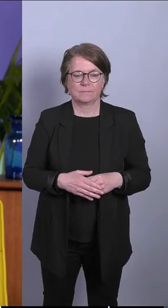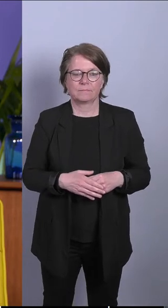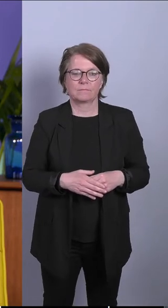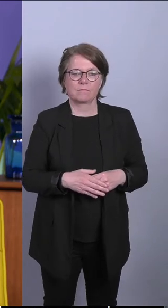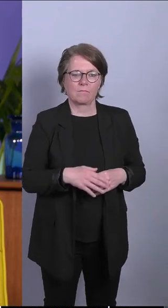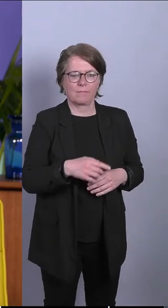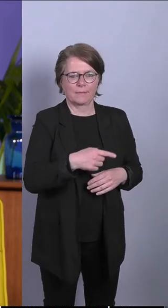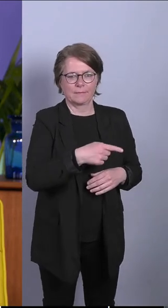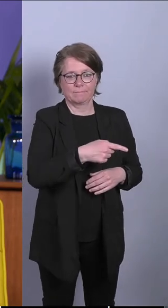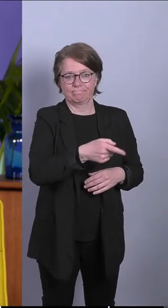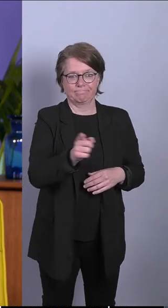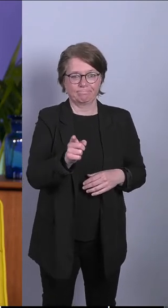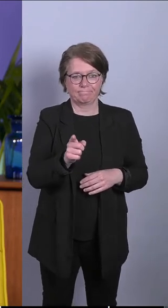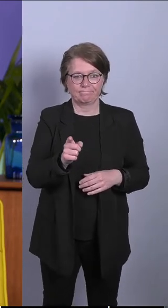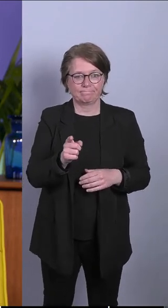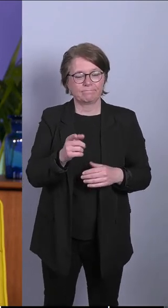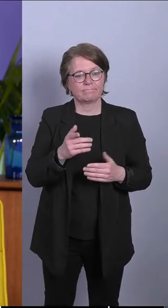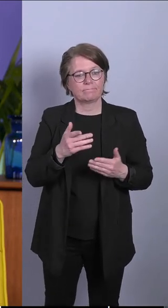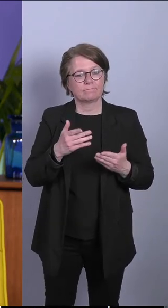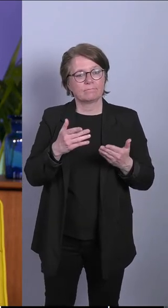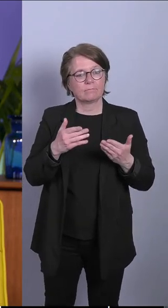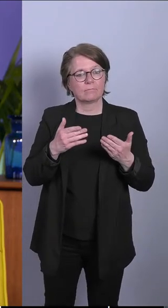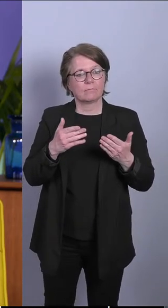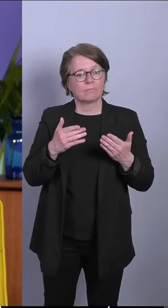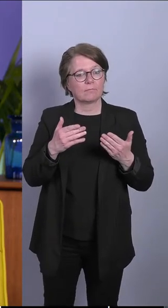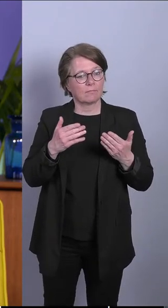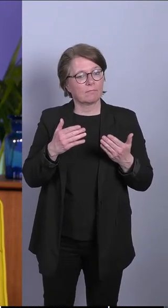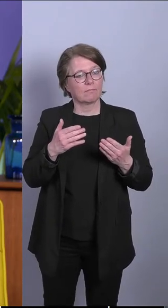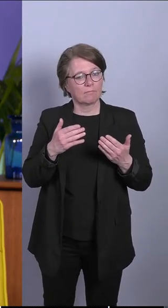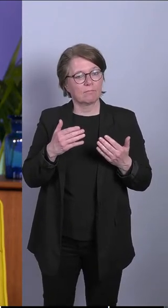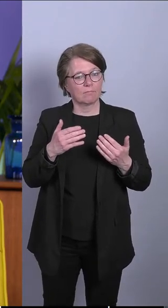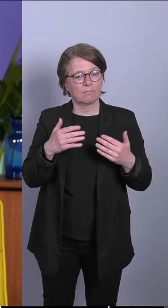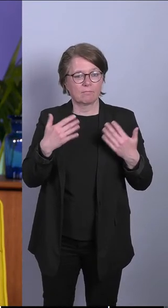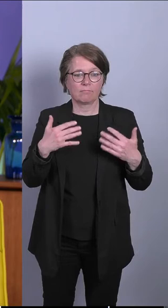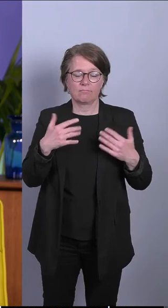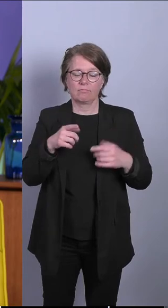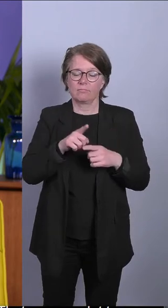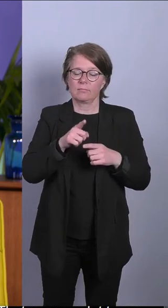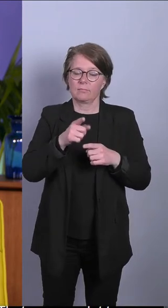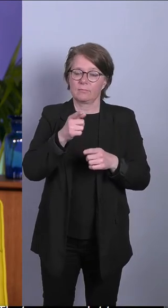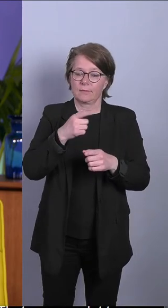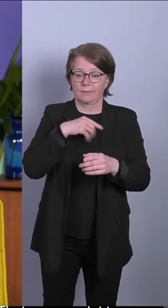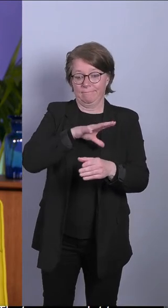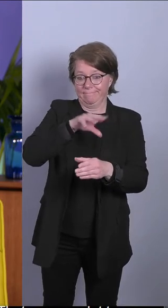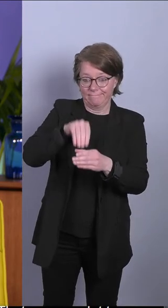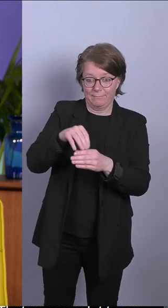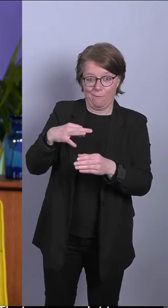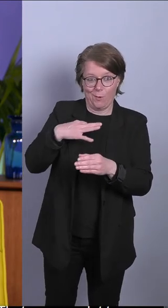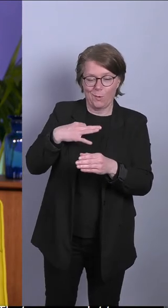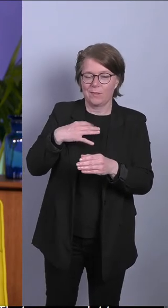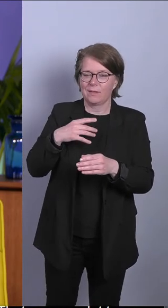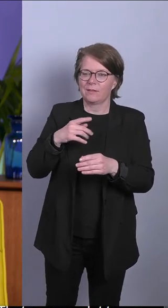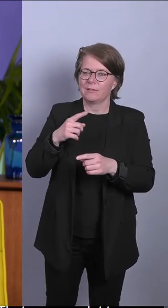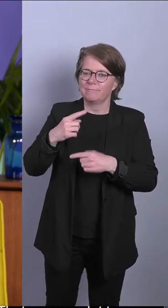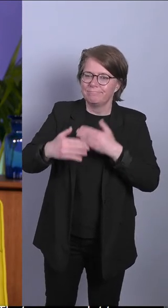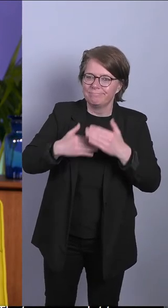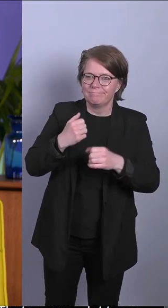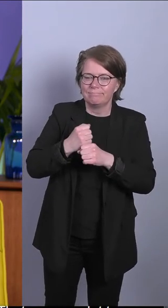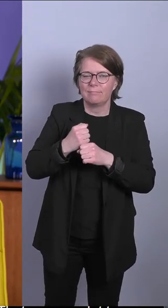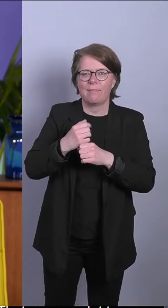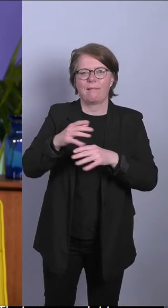immensely satisfying experience. And there's a lot to take away with in this case. And